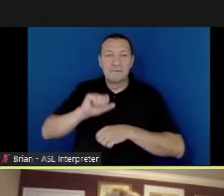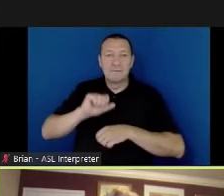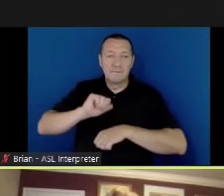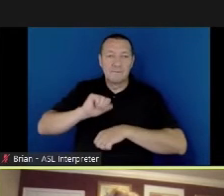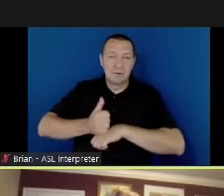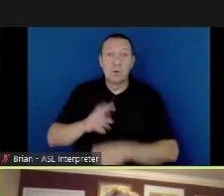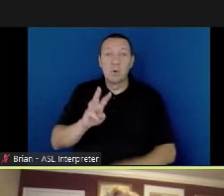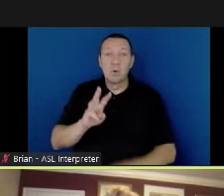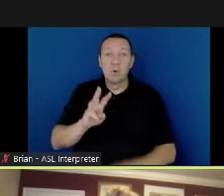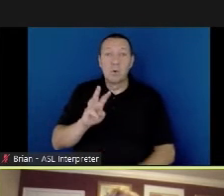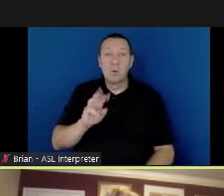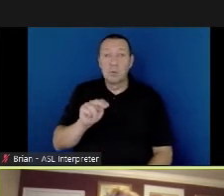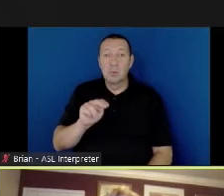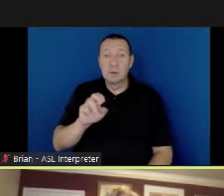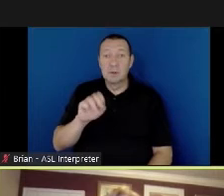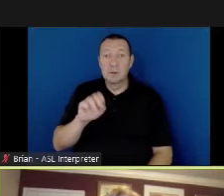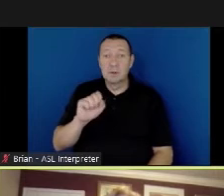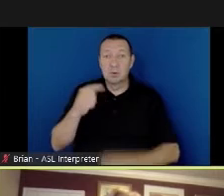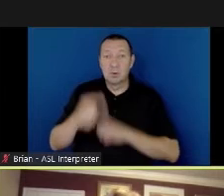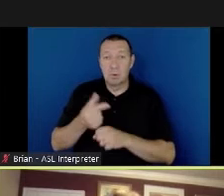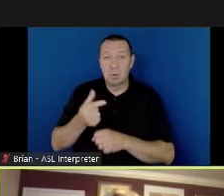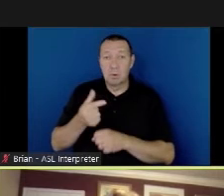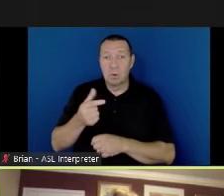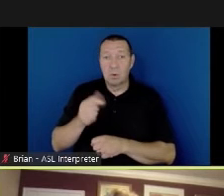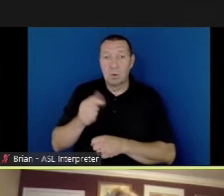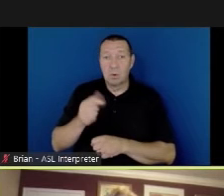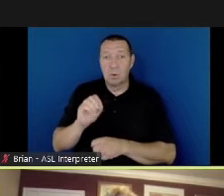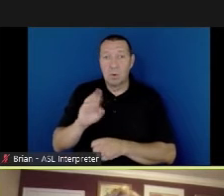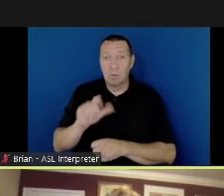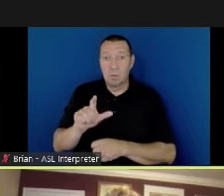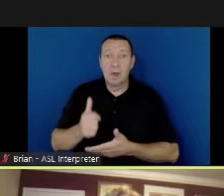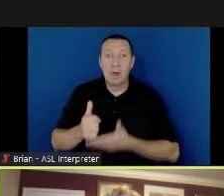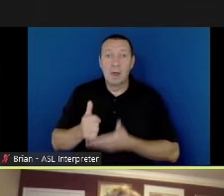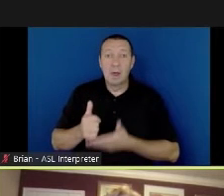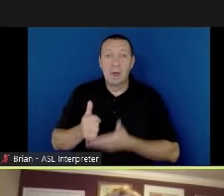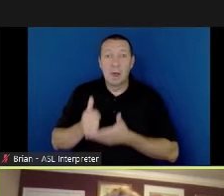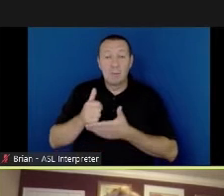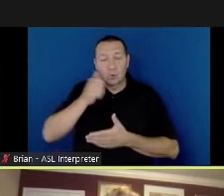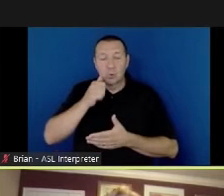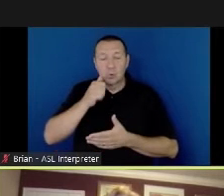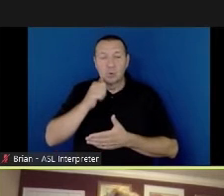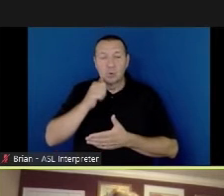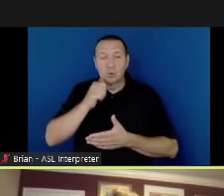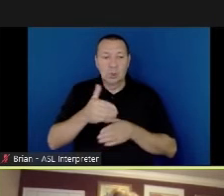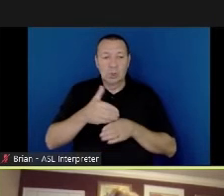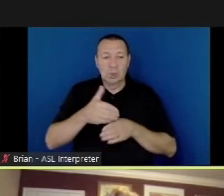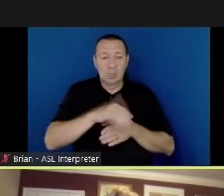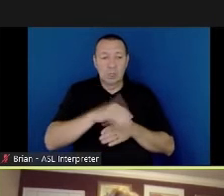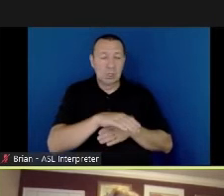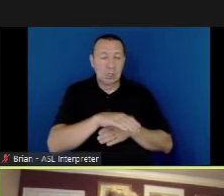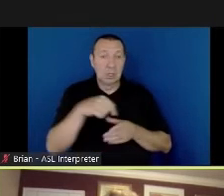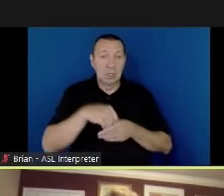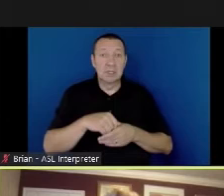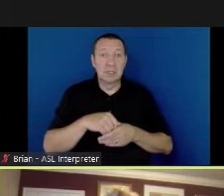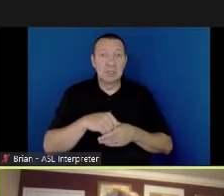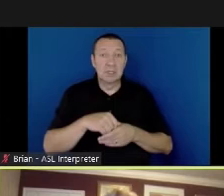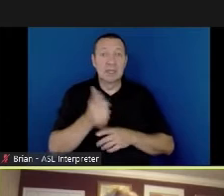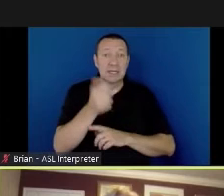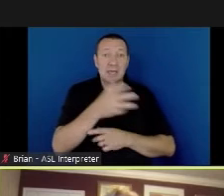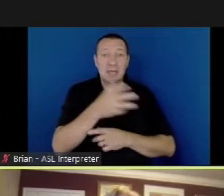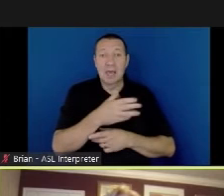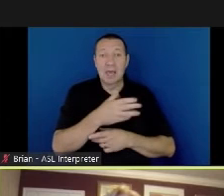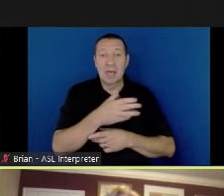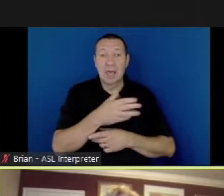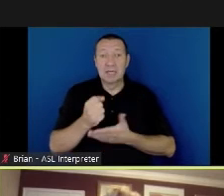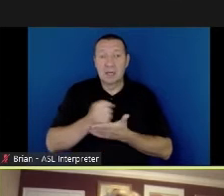increased education opportunities for marginalized girls in rural Kenya and Senegal. And to date has